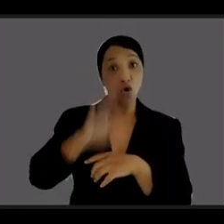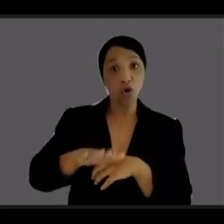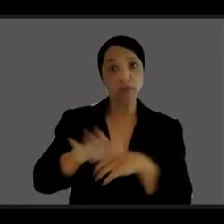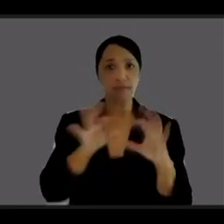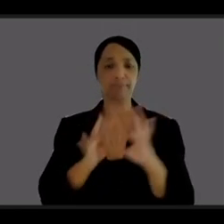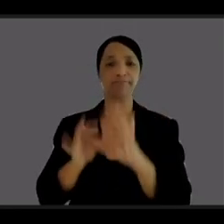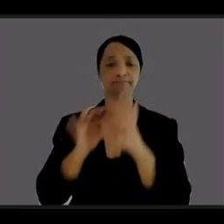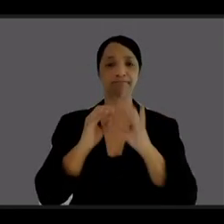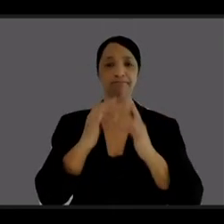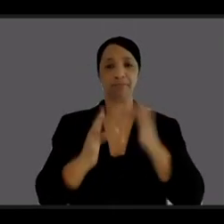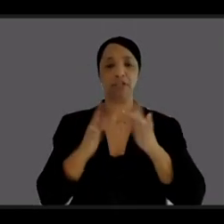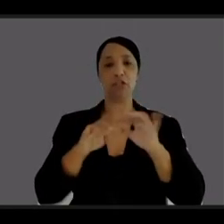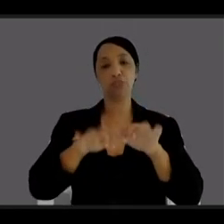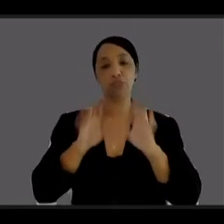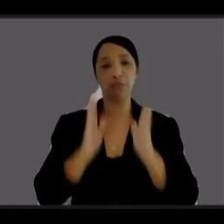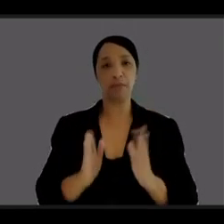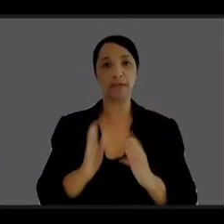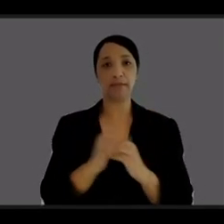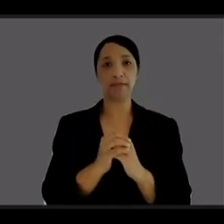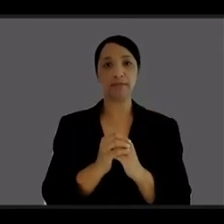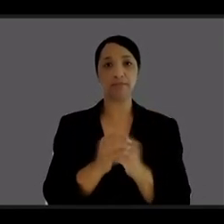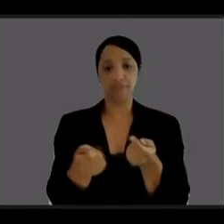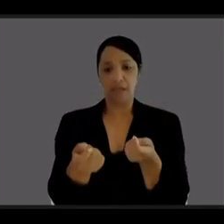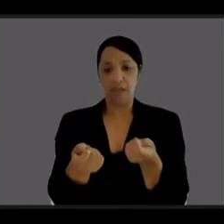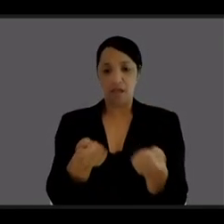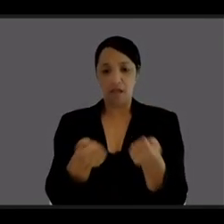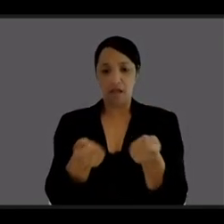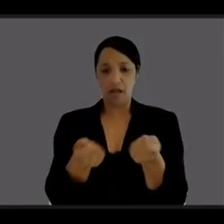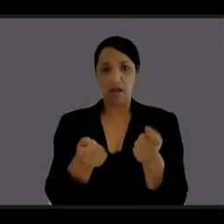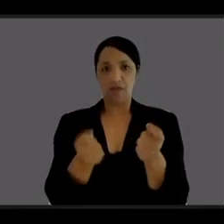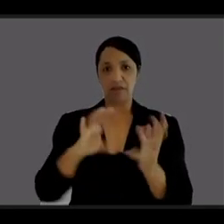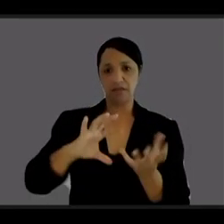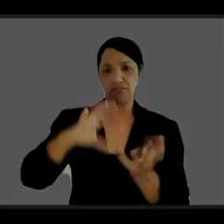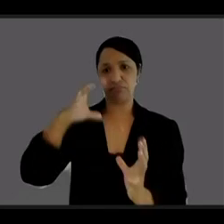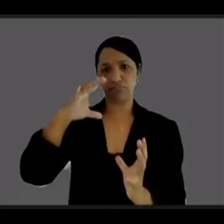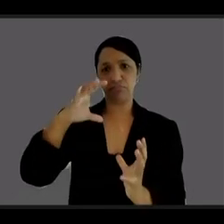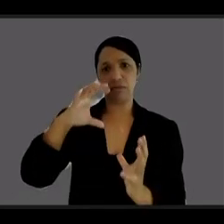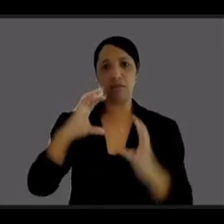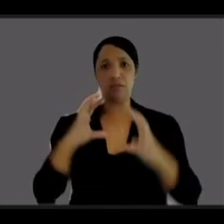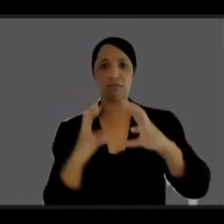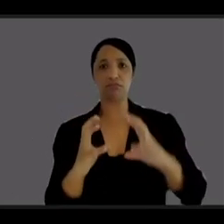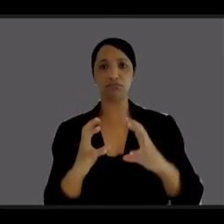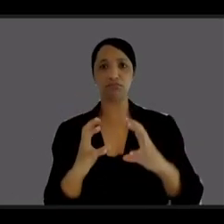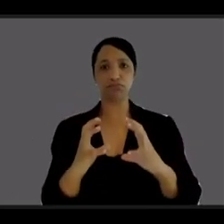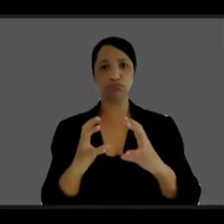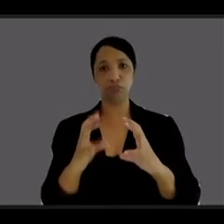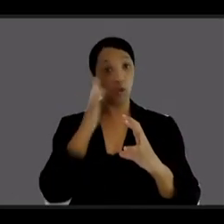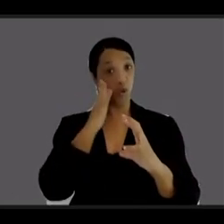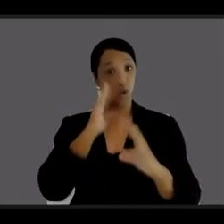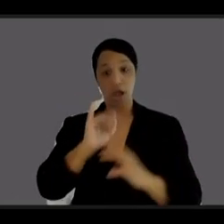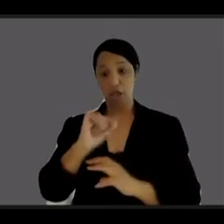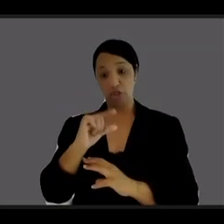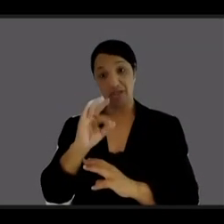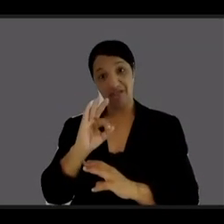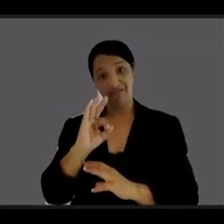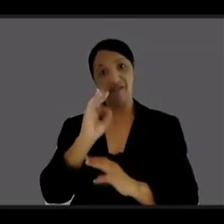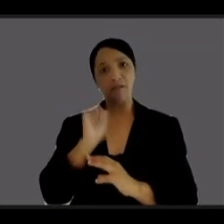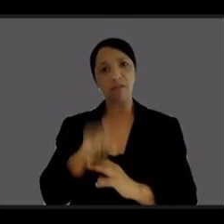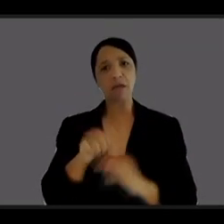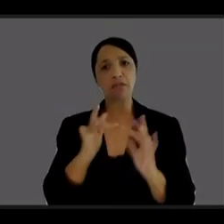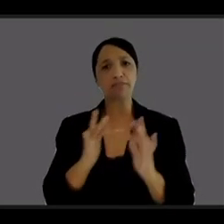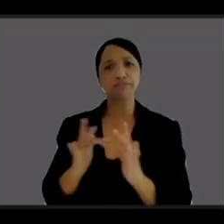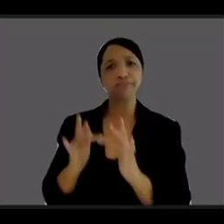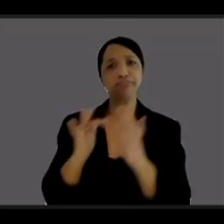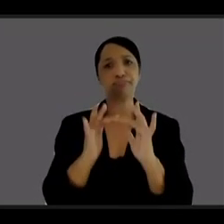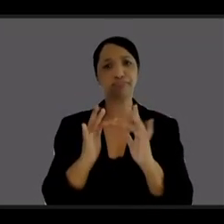the governance gap, including by elevating and better aligning the work of the IGF and other digital bodies across the UN system